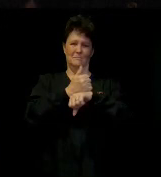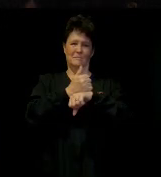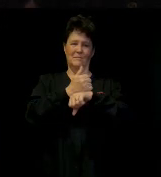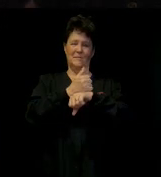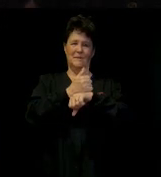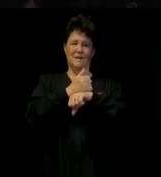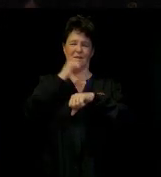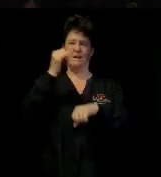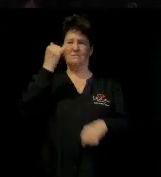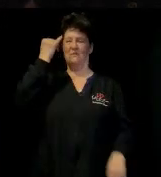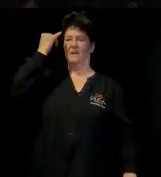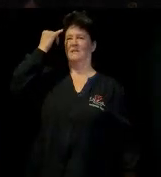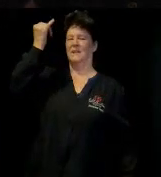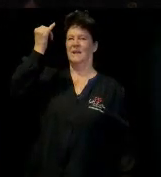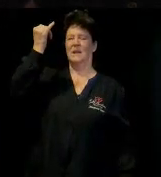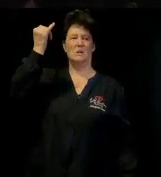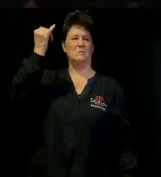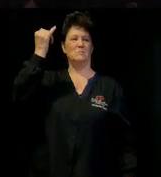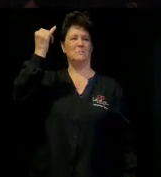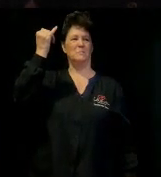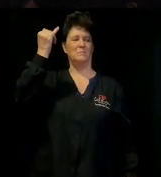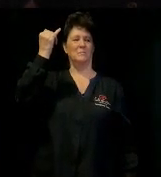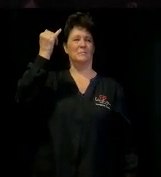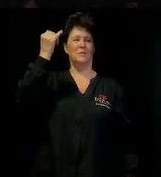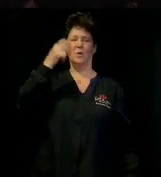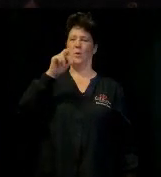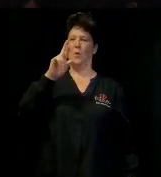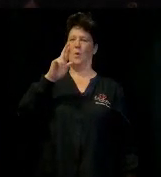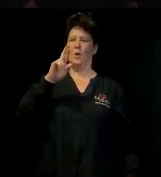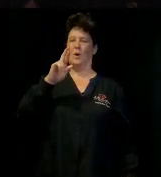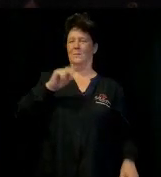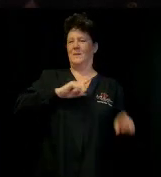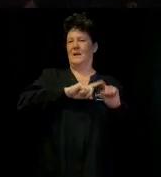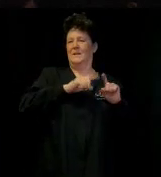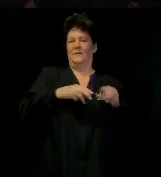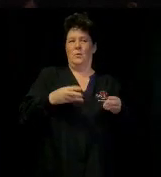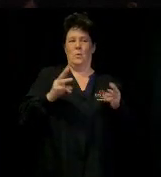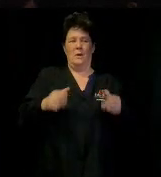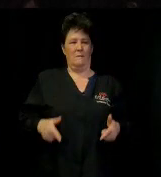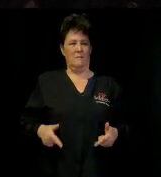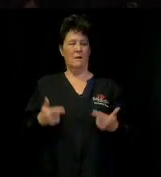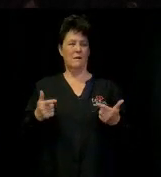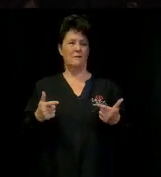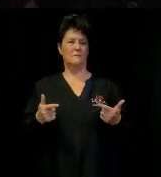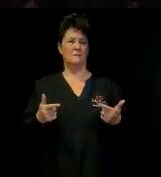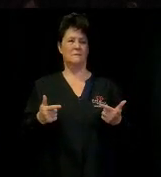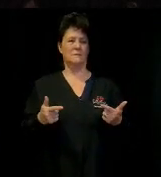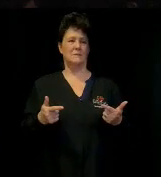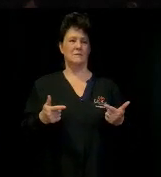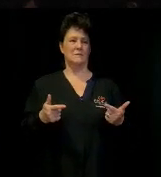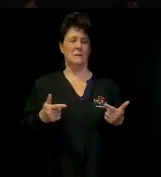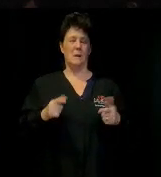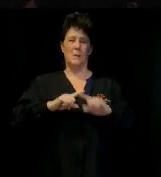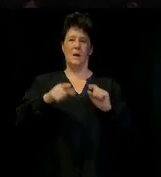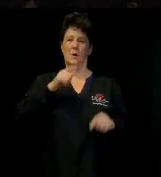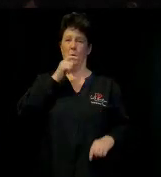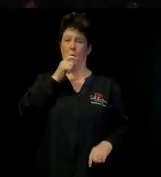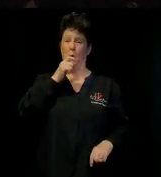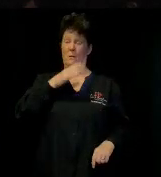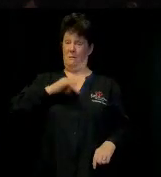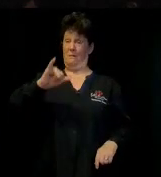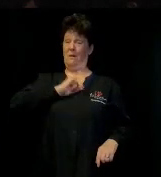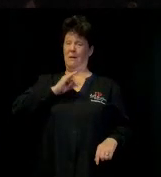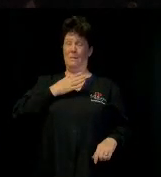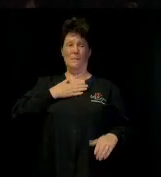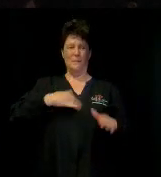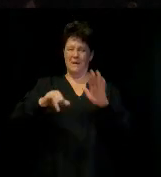way of life. It has to be so involved and consumed that this isn't just what I do. This is who I am and where I'm from. Right? The